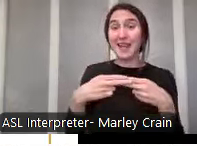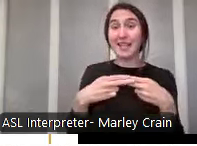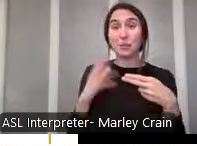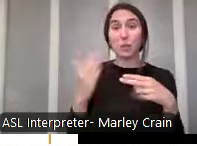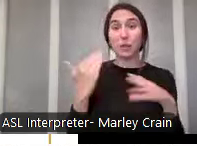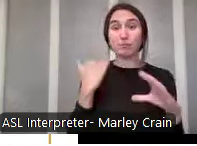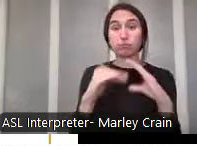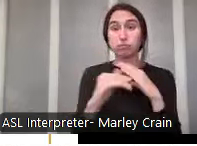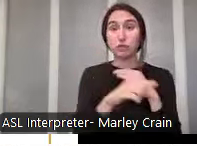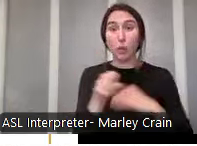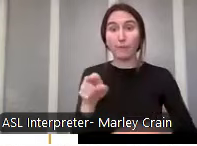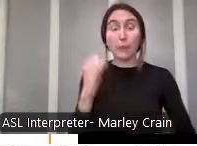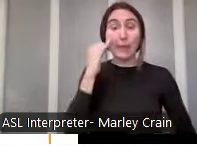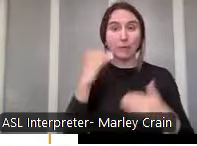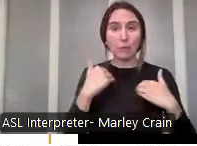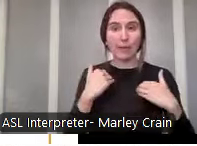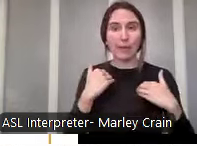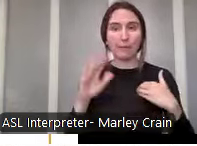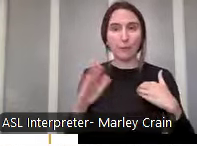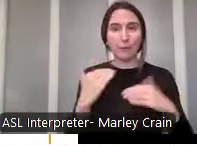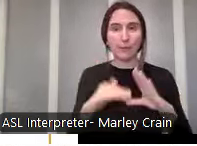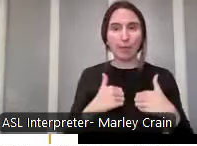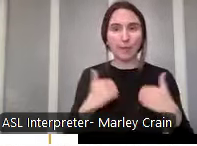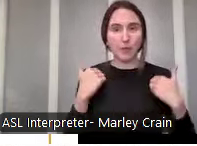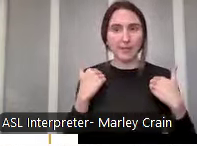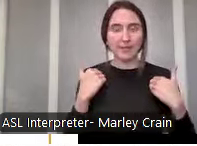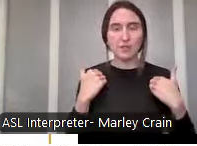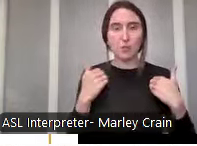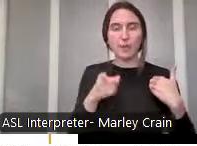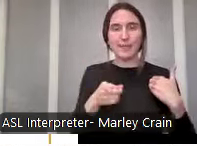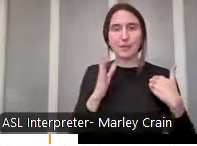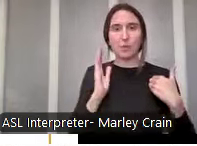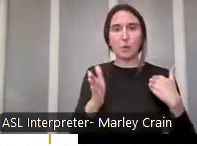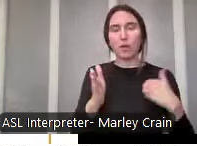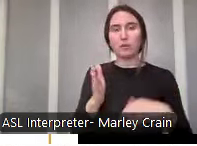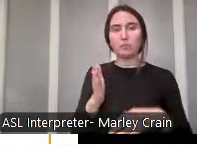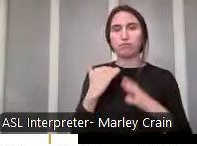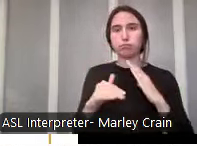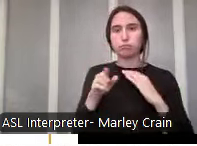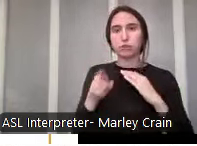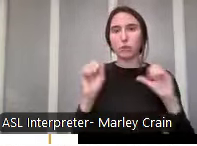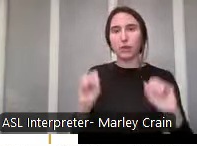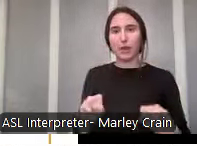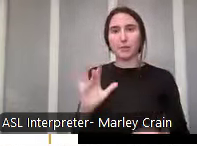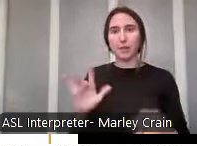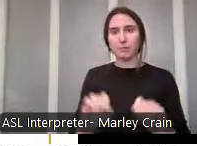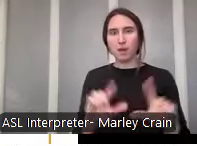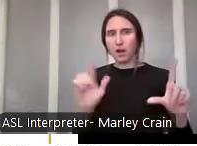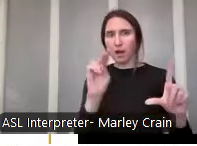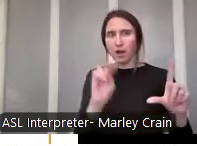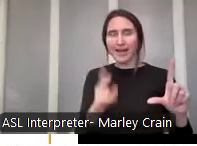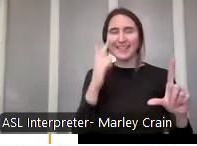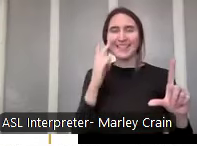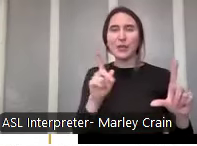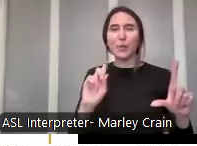address. And you can go online to these links once you get the slides and see where the